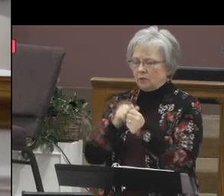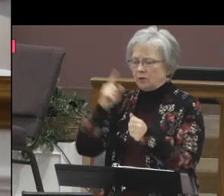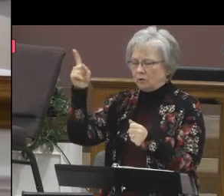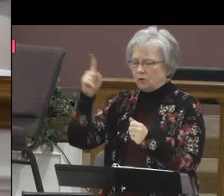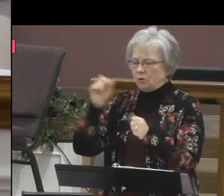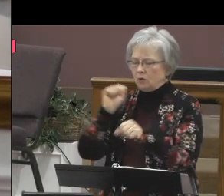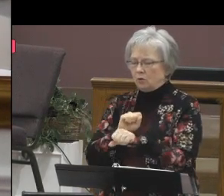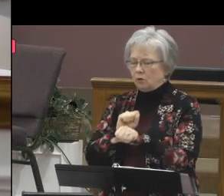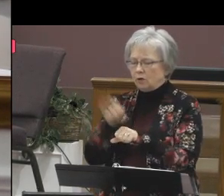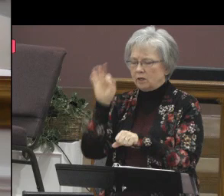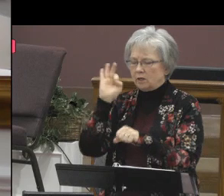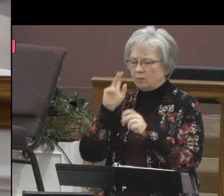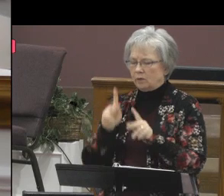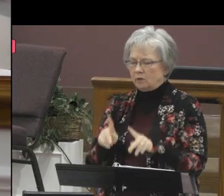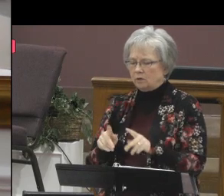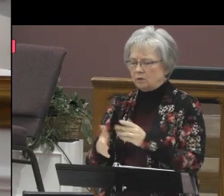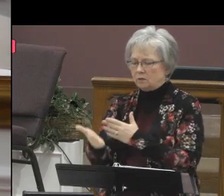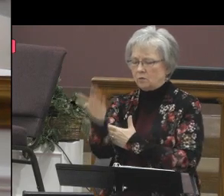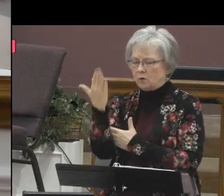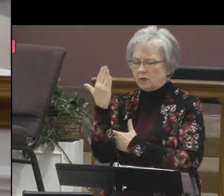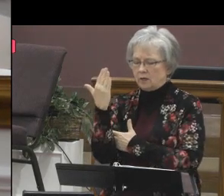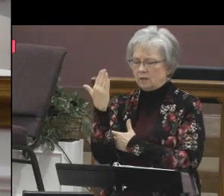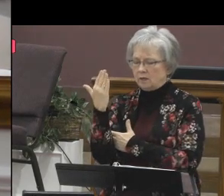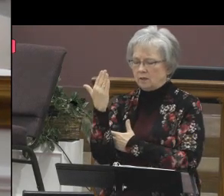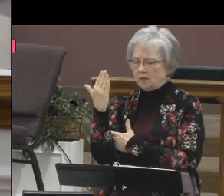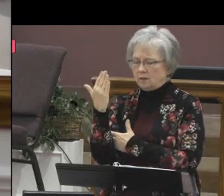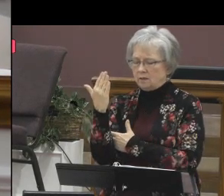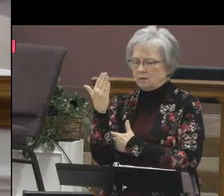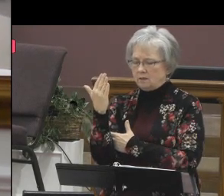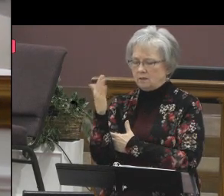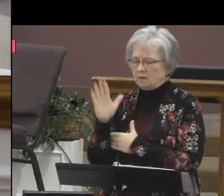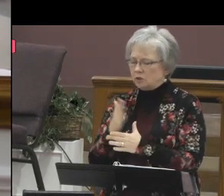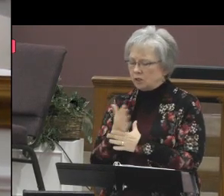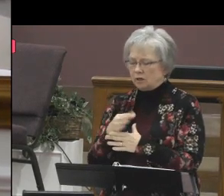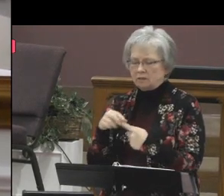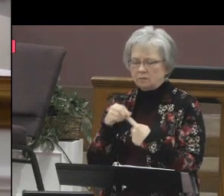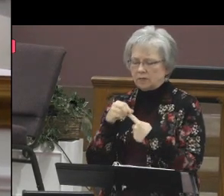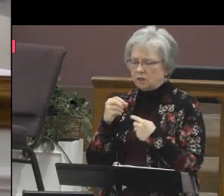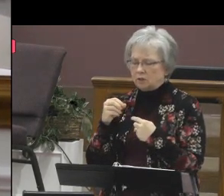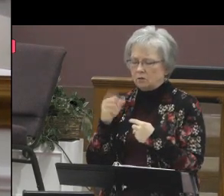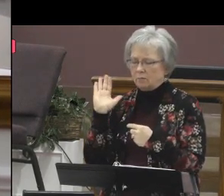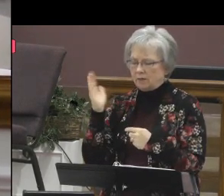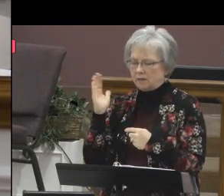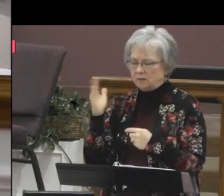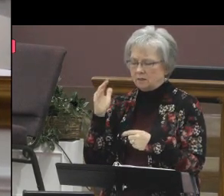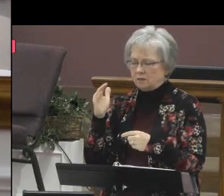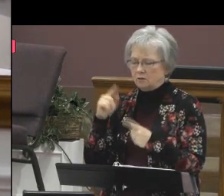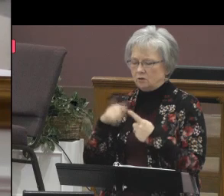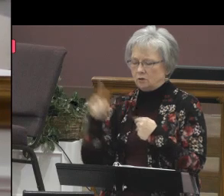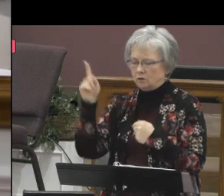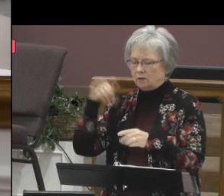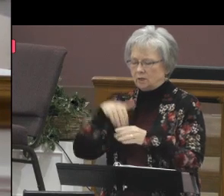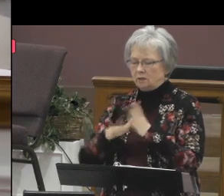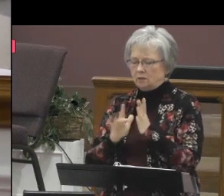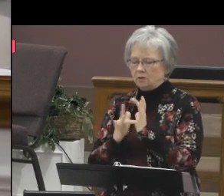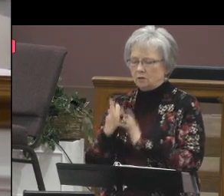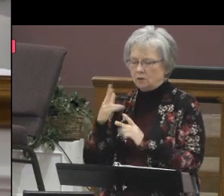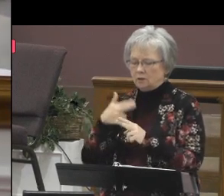a special message we need to hear this morning, Father, and that you would draw us closer to yourself. In Jesus' name, I pray.